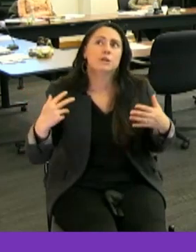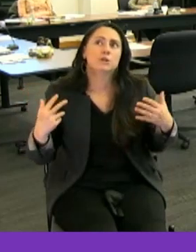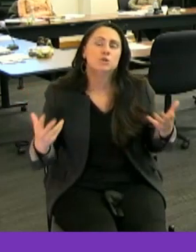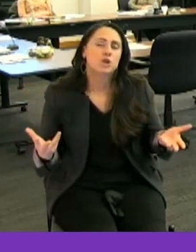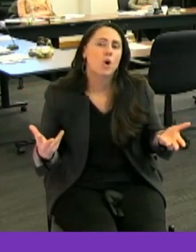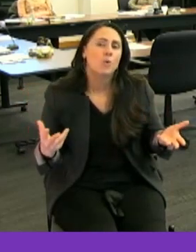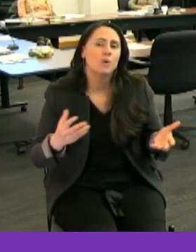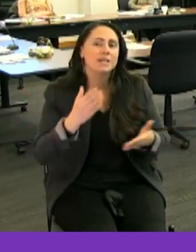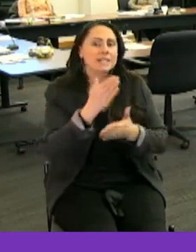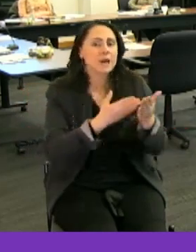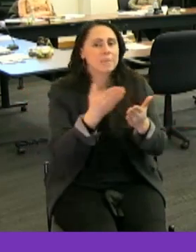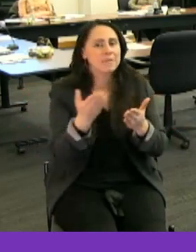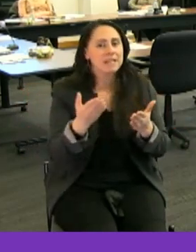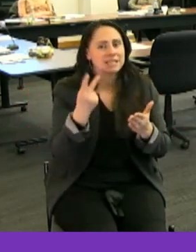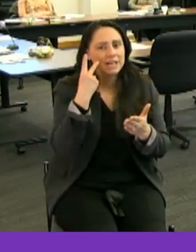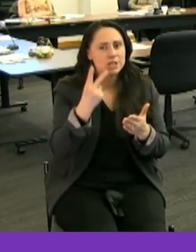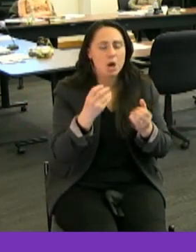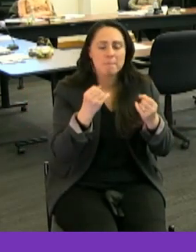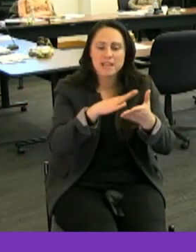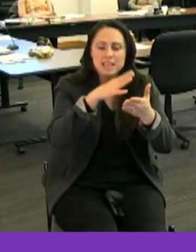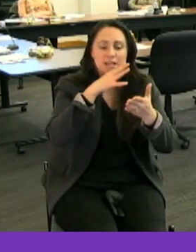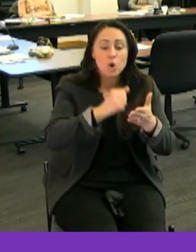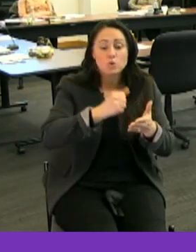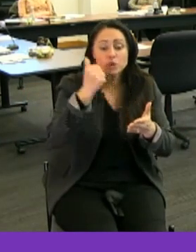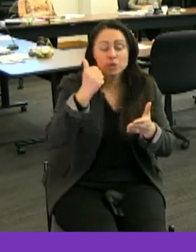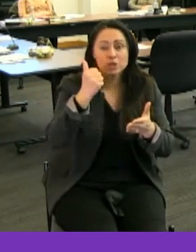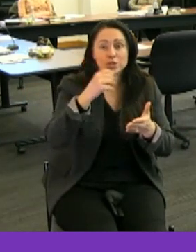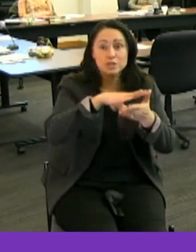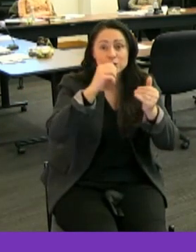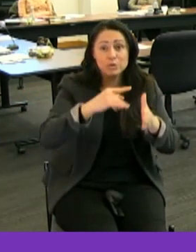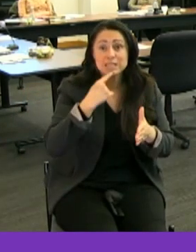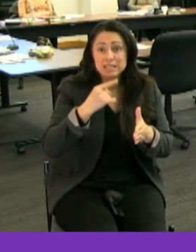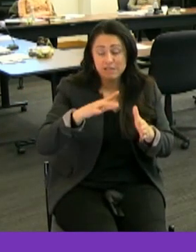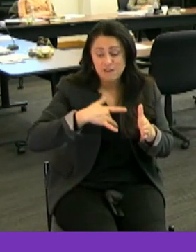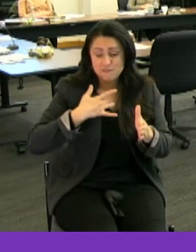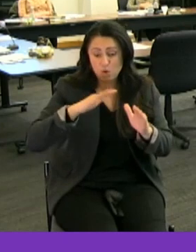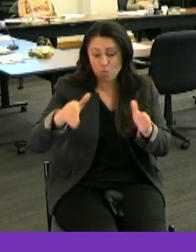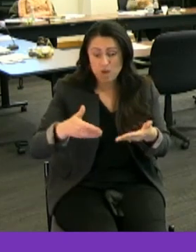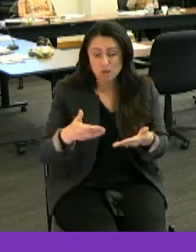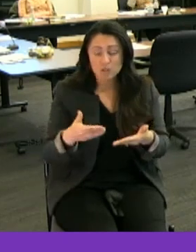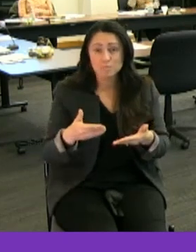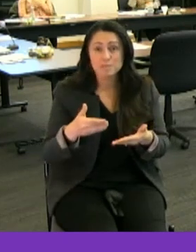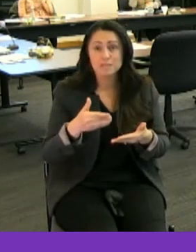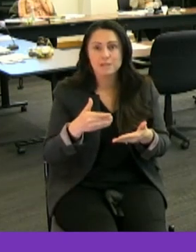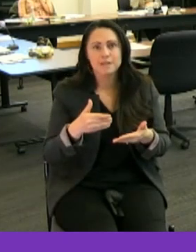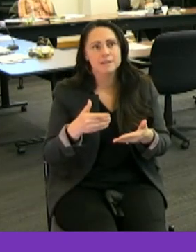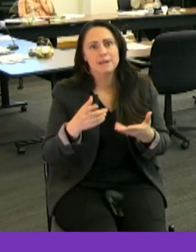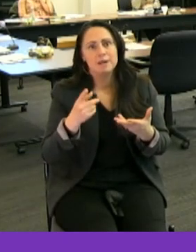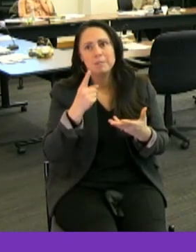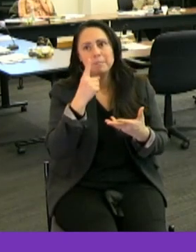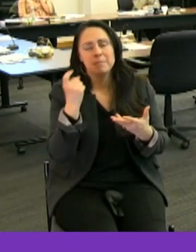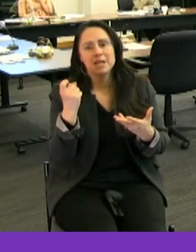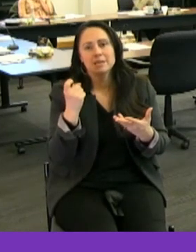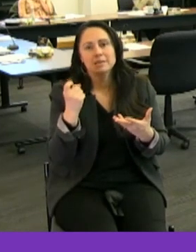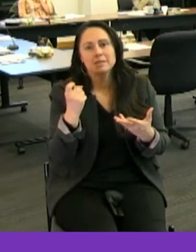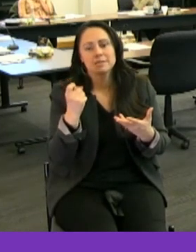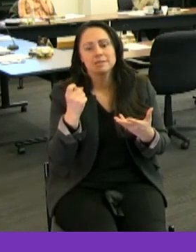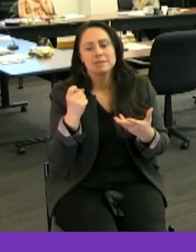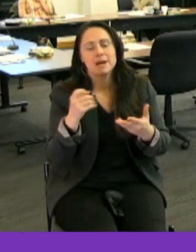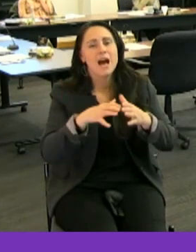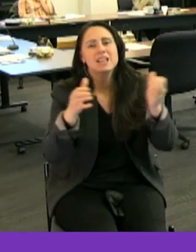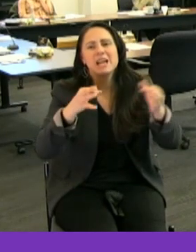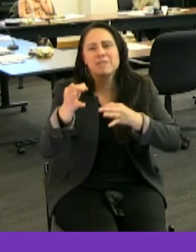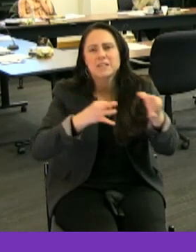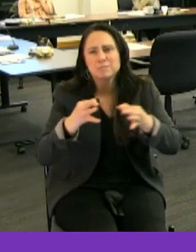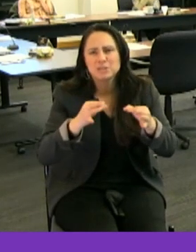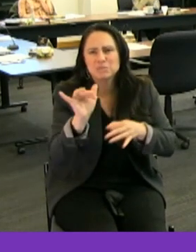So some themes I saw were a lot of older students said they felt welcomed, and they, you know, because and a lot of the explanations